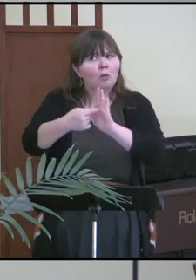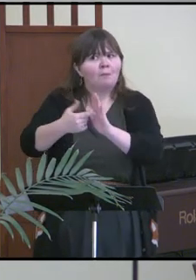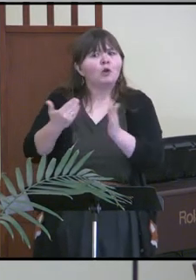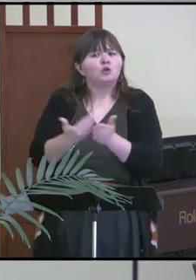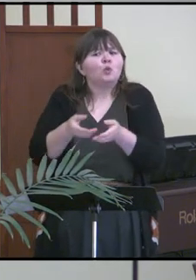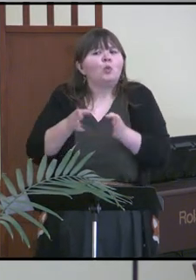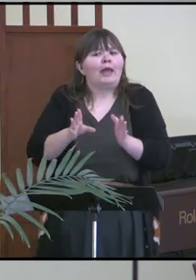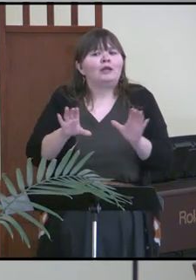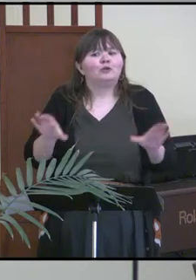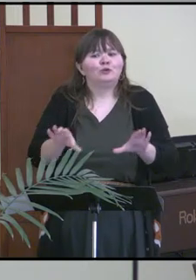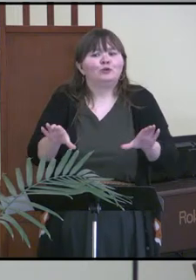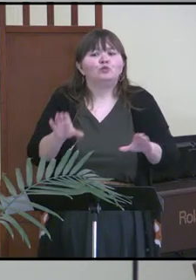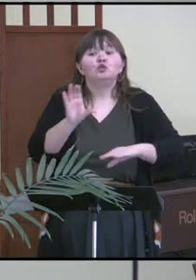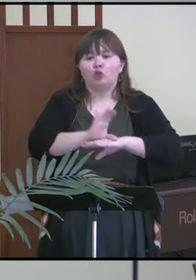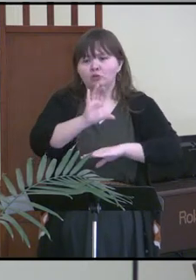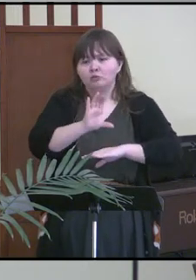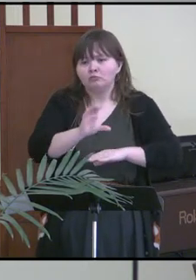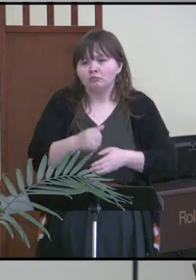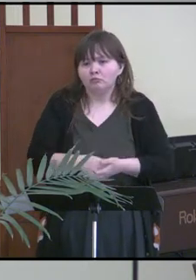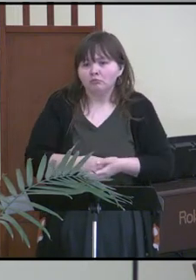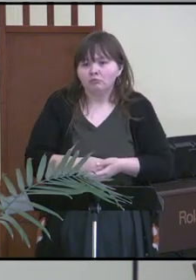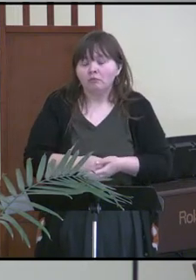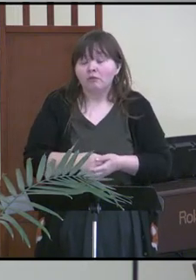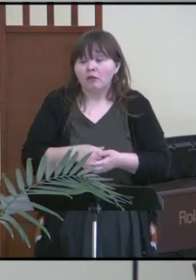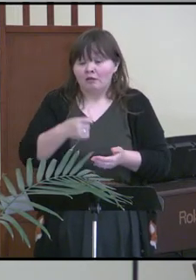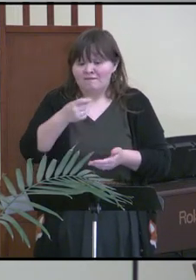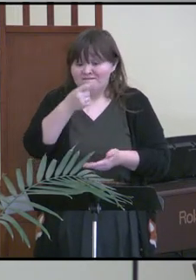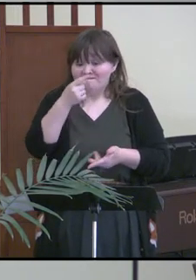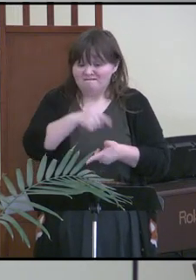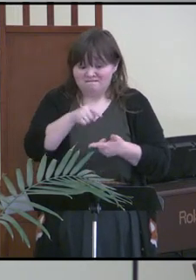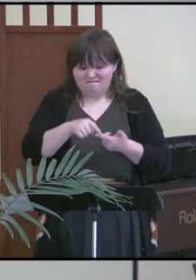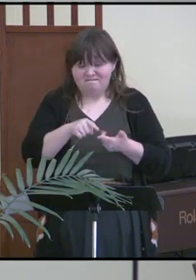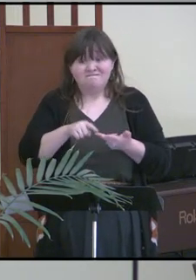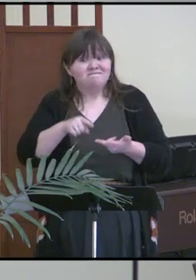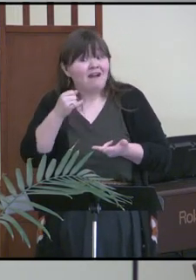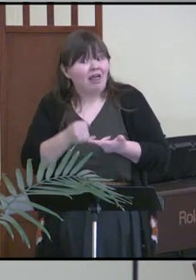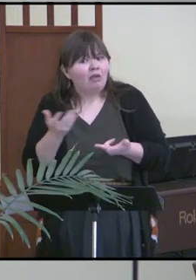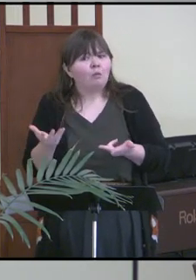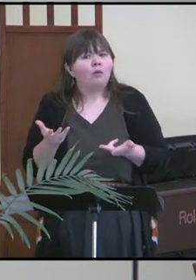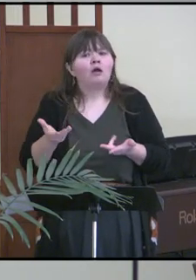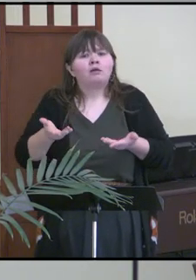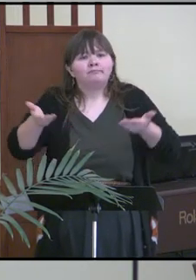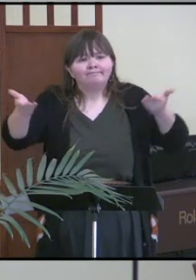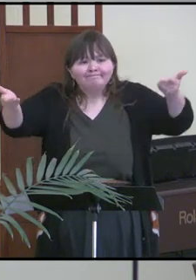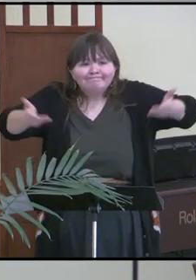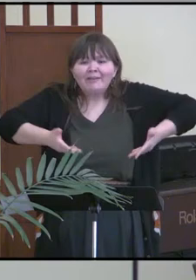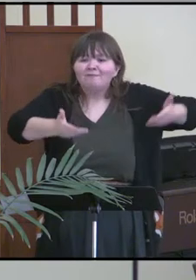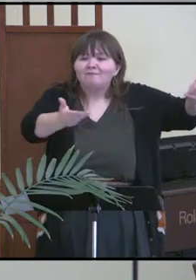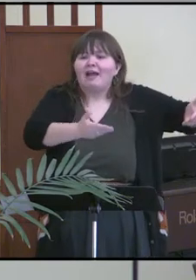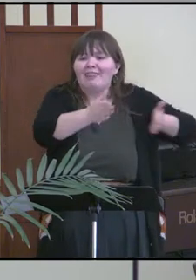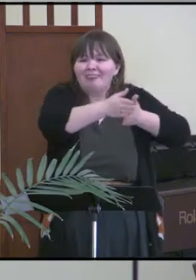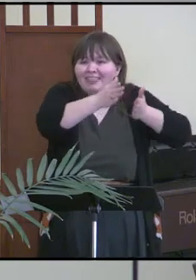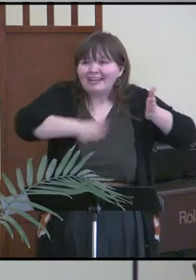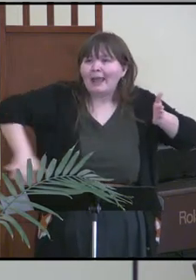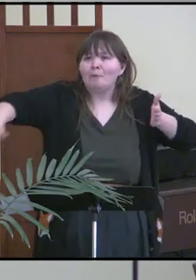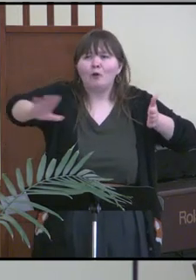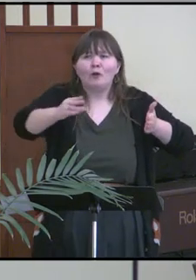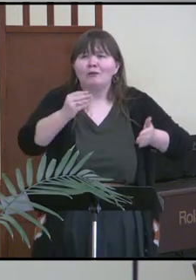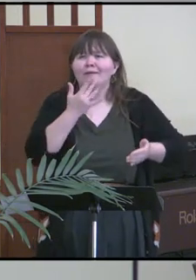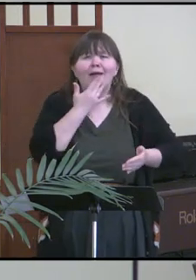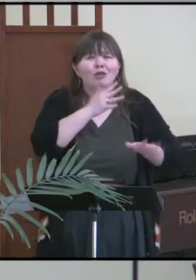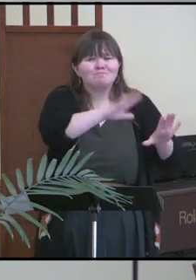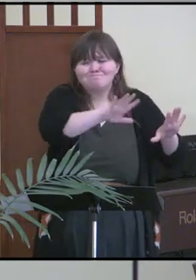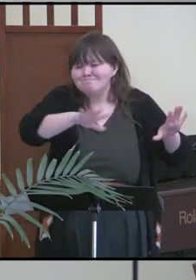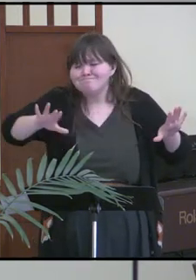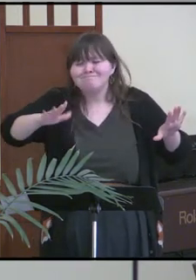do church. And finally, we want to bring joy to the neighborhood with an inviting space full of colors, textures,